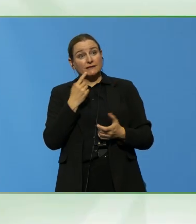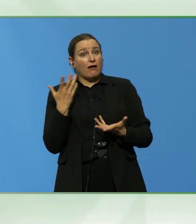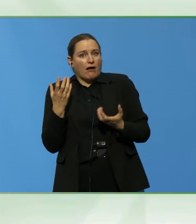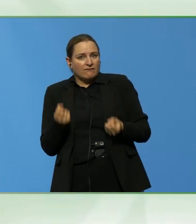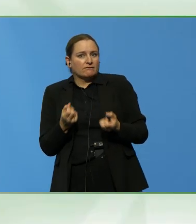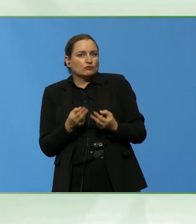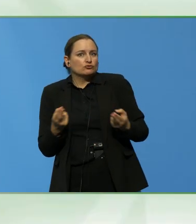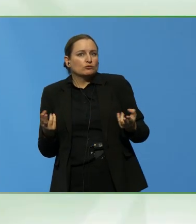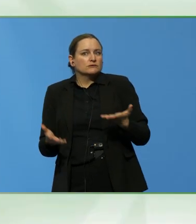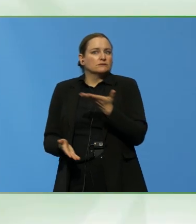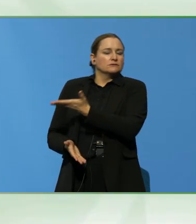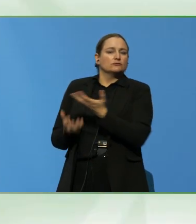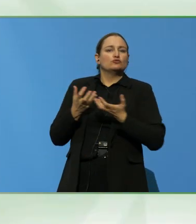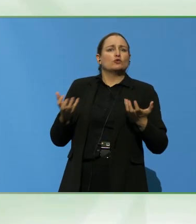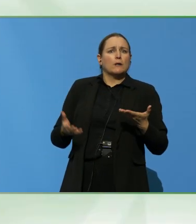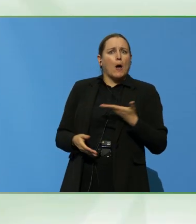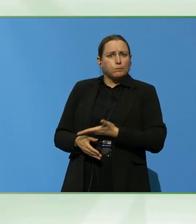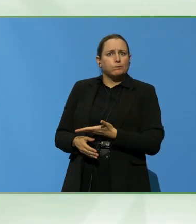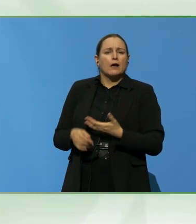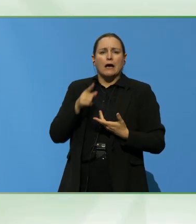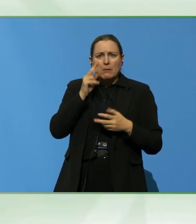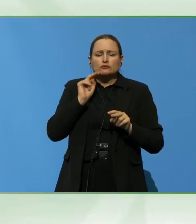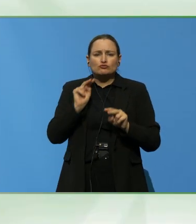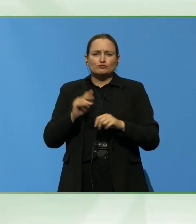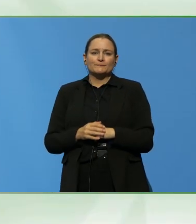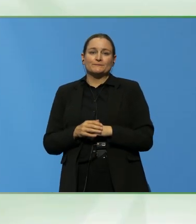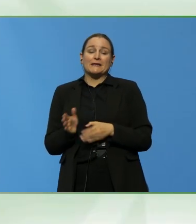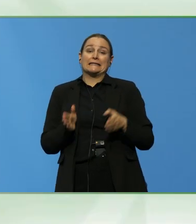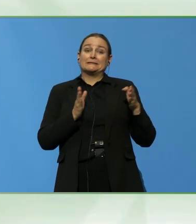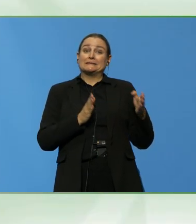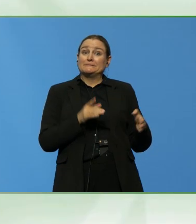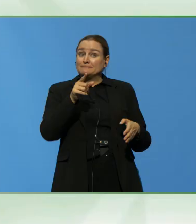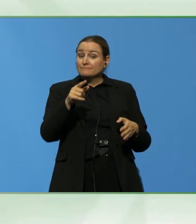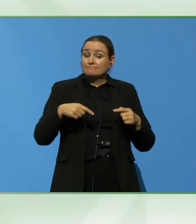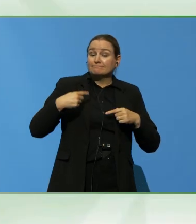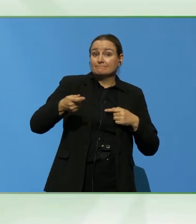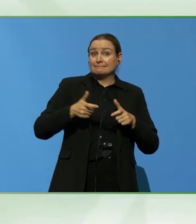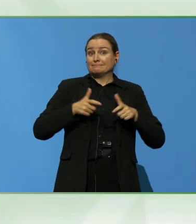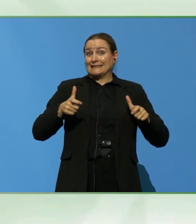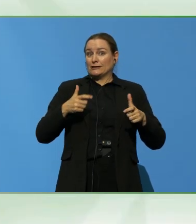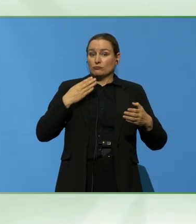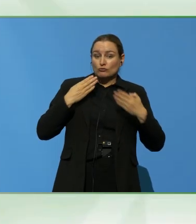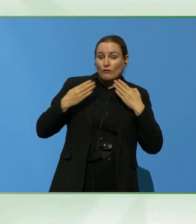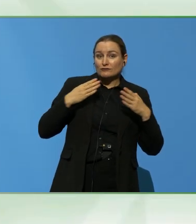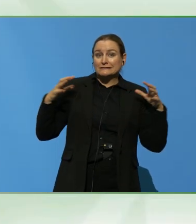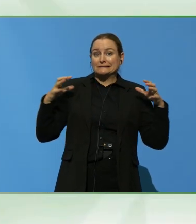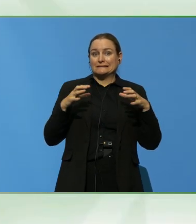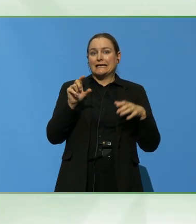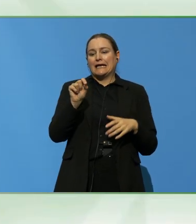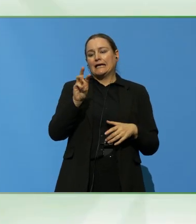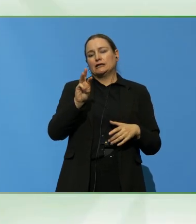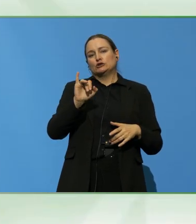take advantage of that. And also visit Marianne in the Netherlands for TwitchCon Europe 2026 to see as she continues